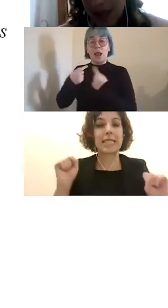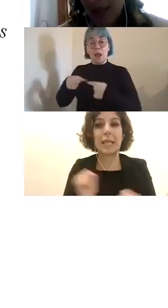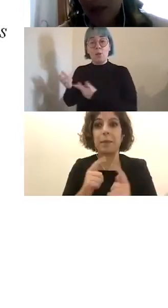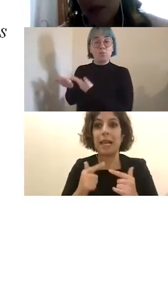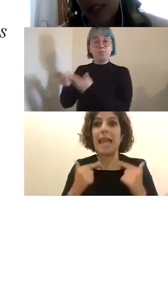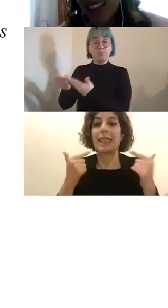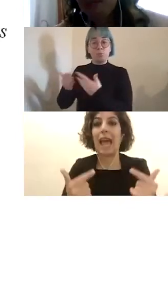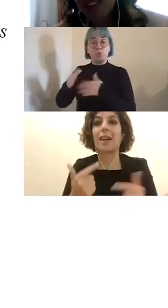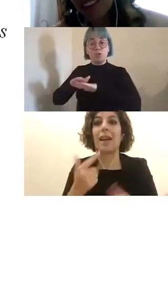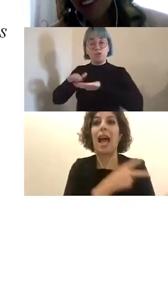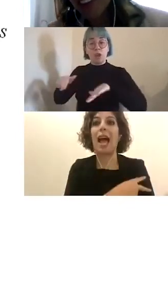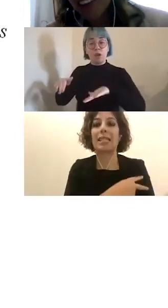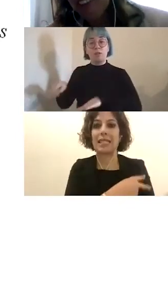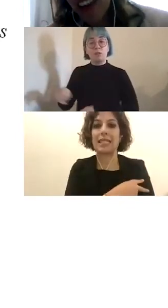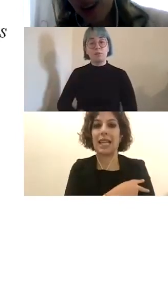child,